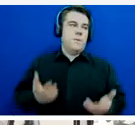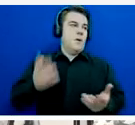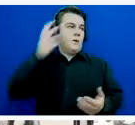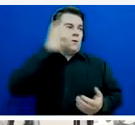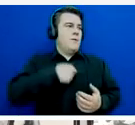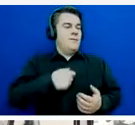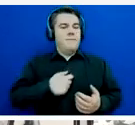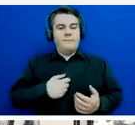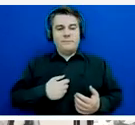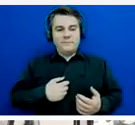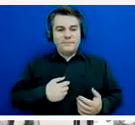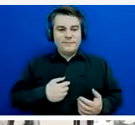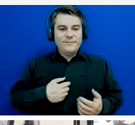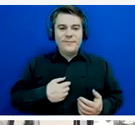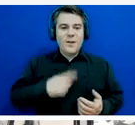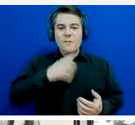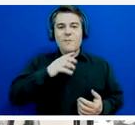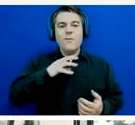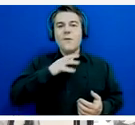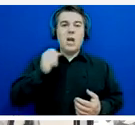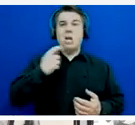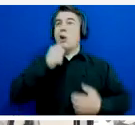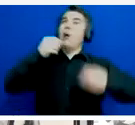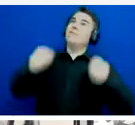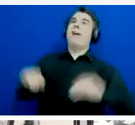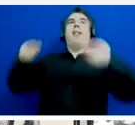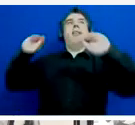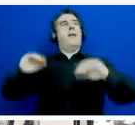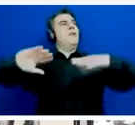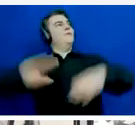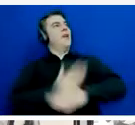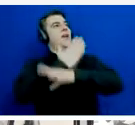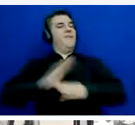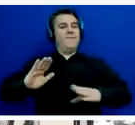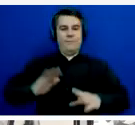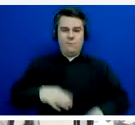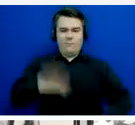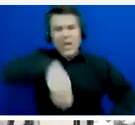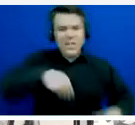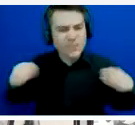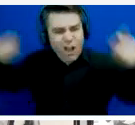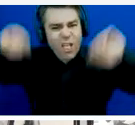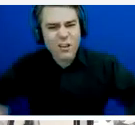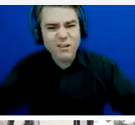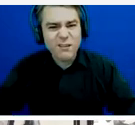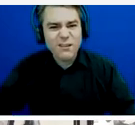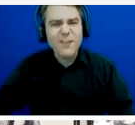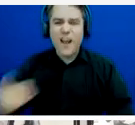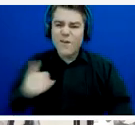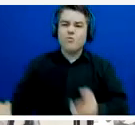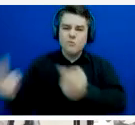over saying, no, it's not selling, we're sharing. You know what? It is selling. And we have an